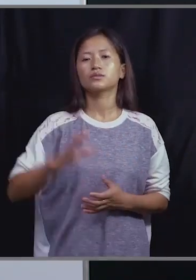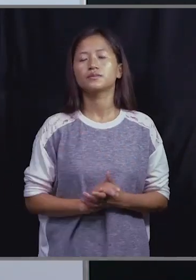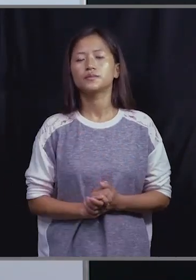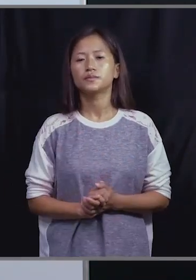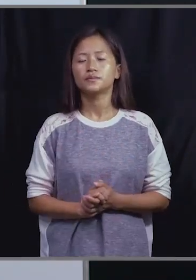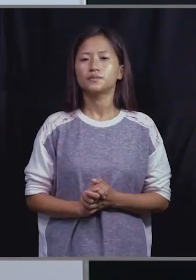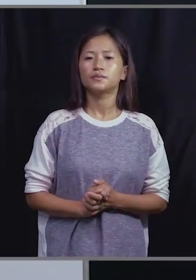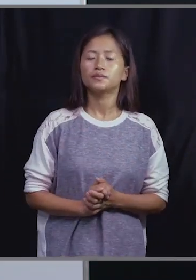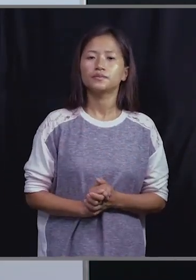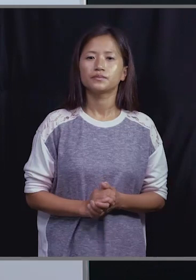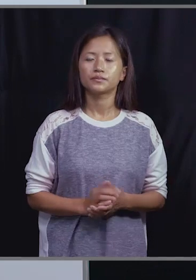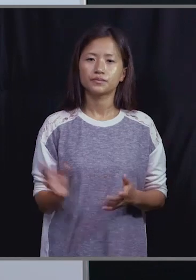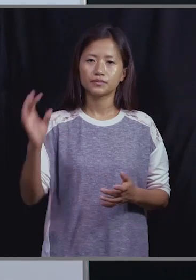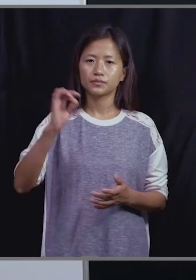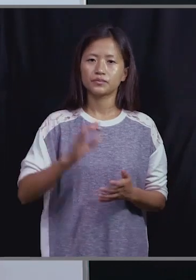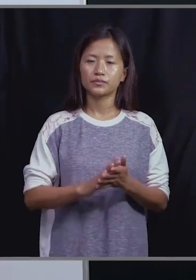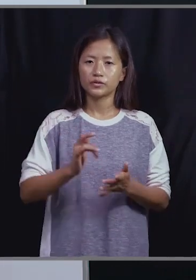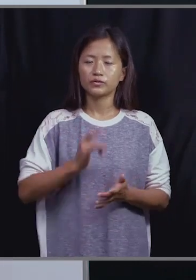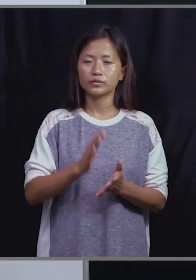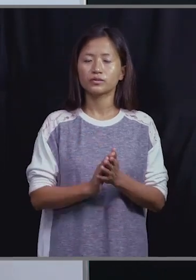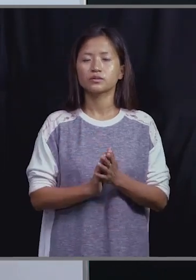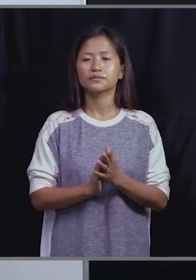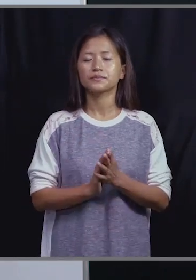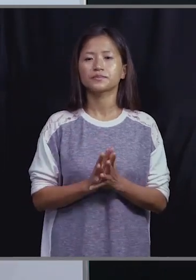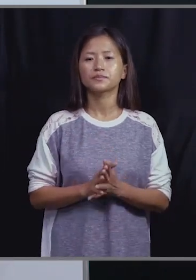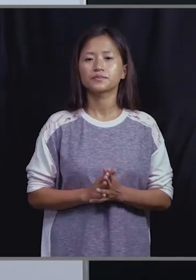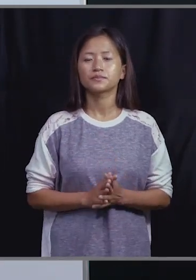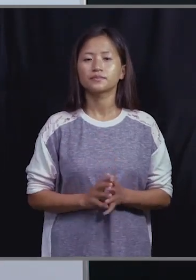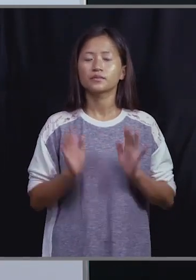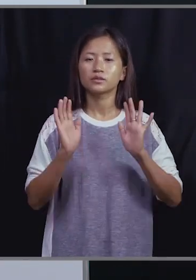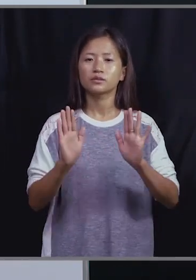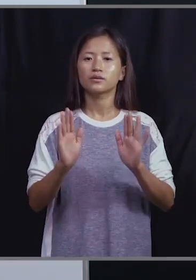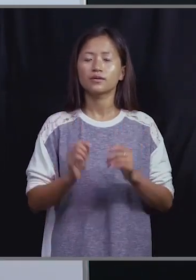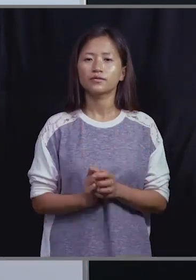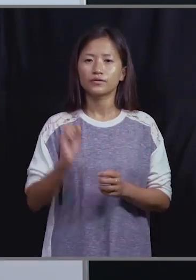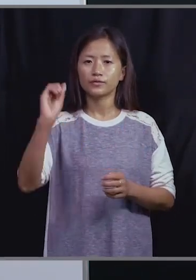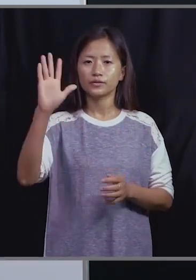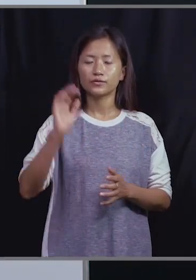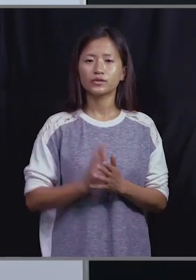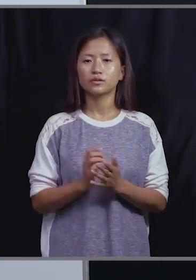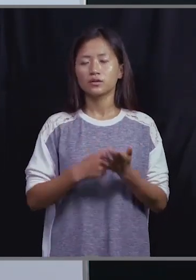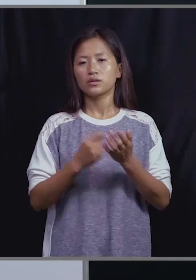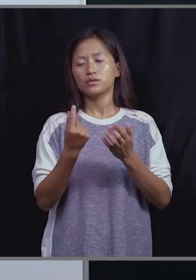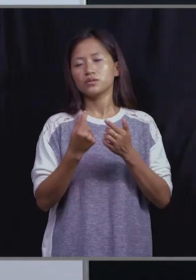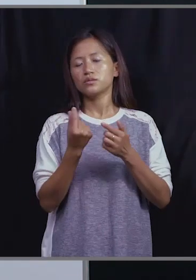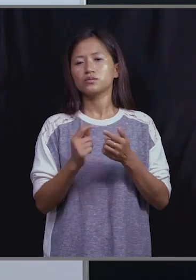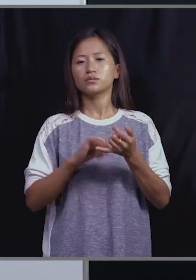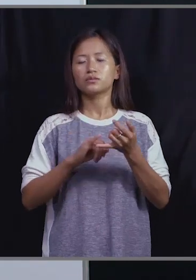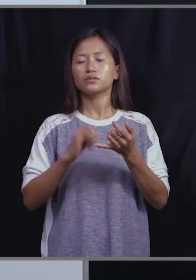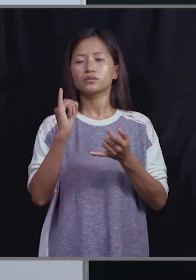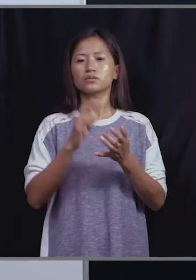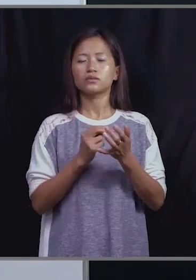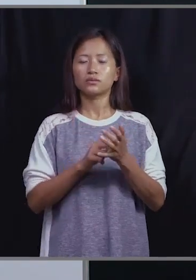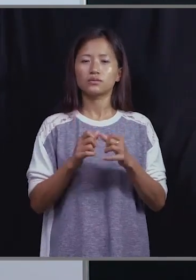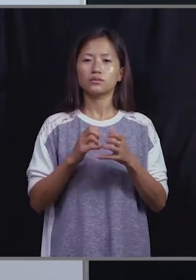now again, the other feeling was that they had the feel that the Russians or the Soviet Union